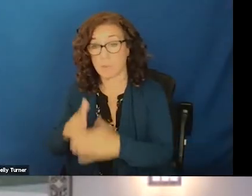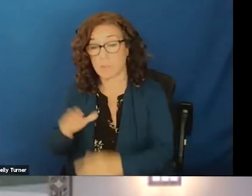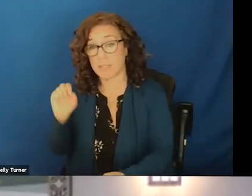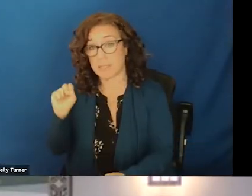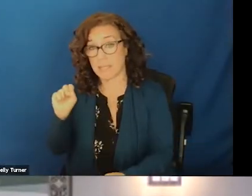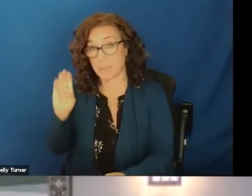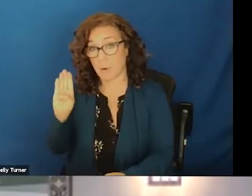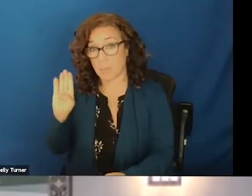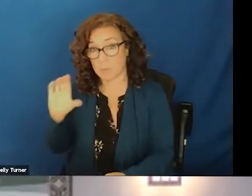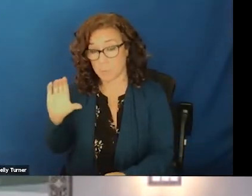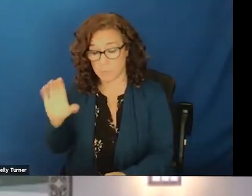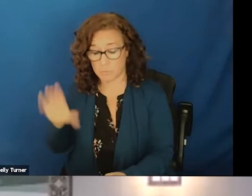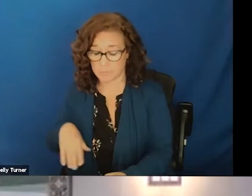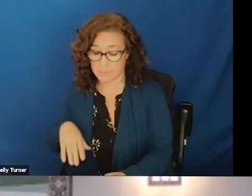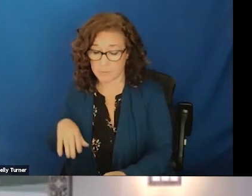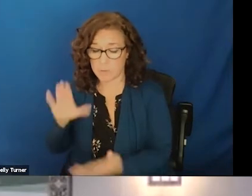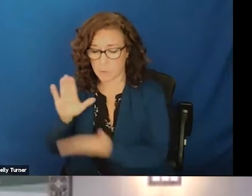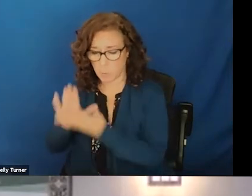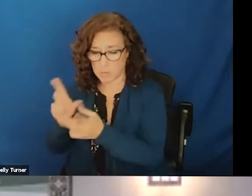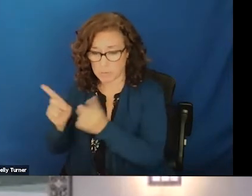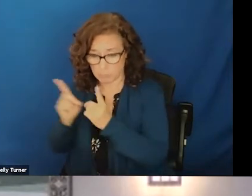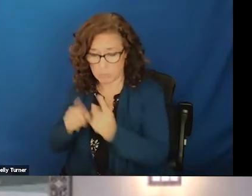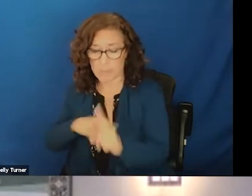URM Technologies.